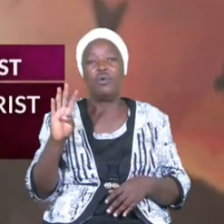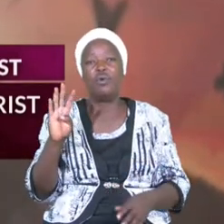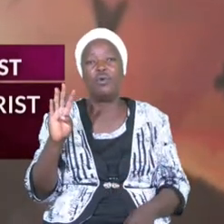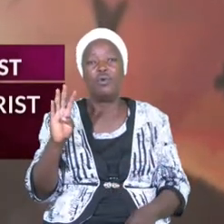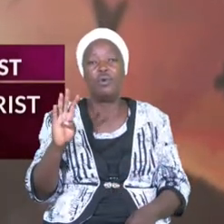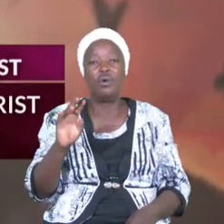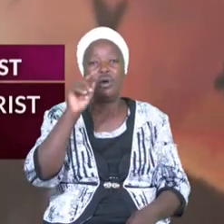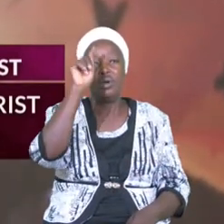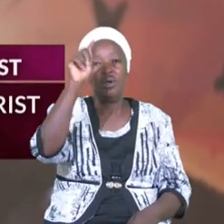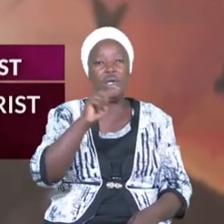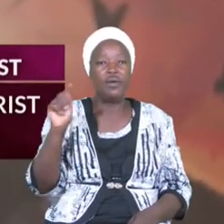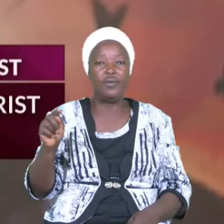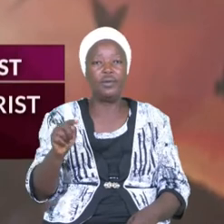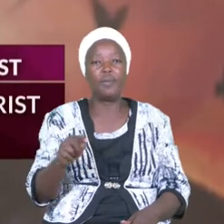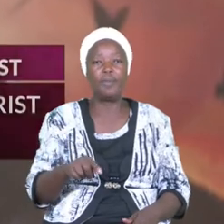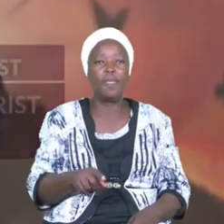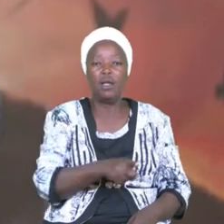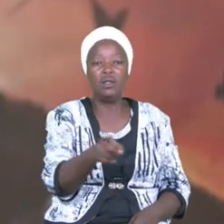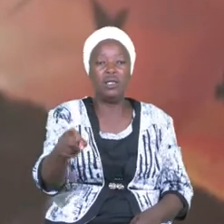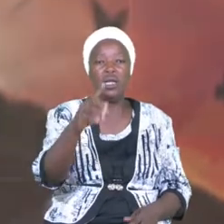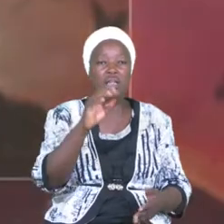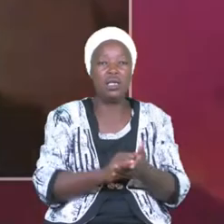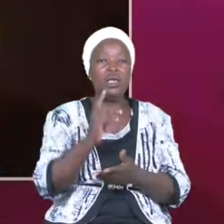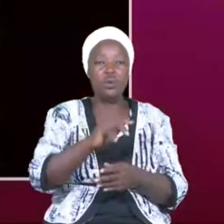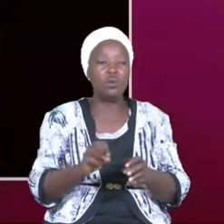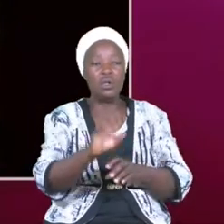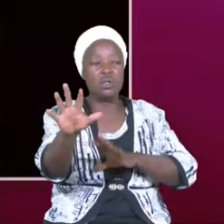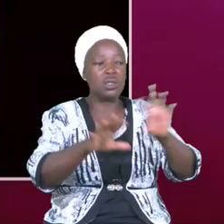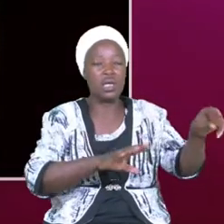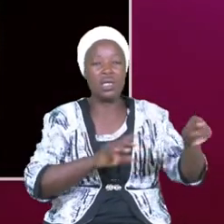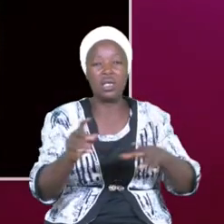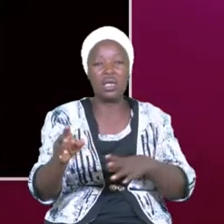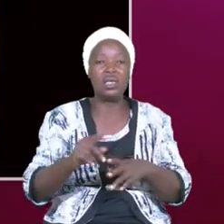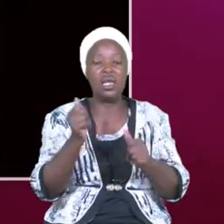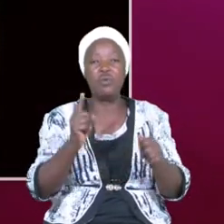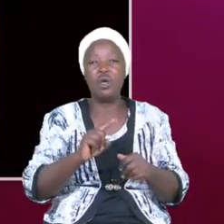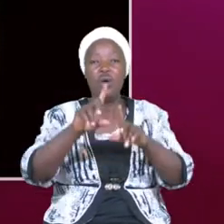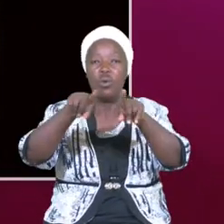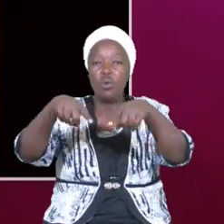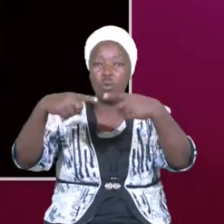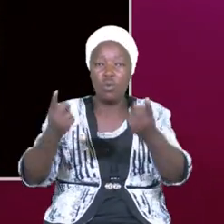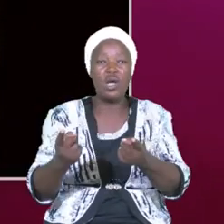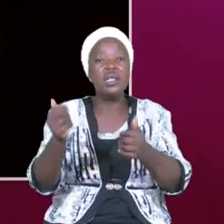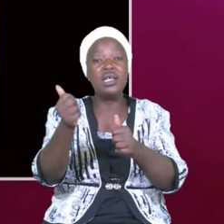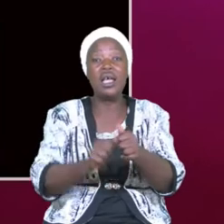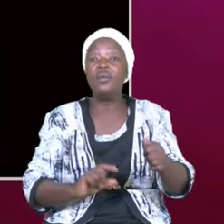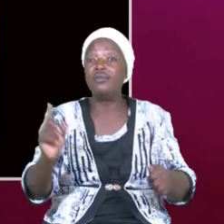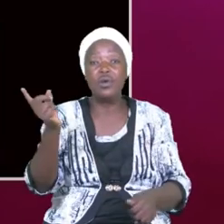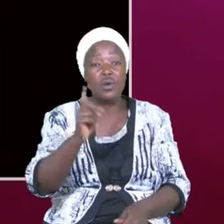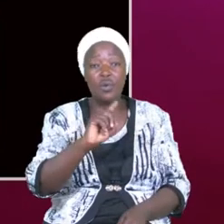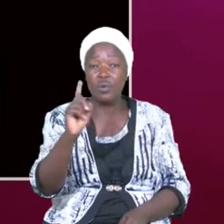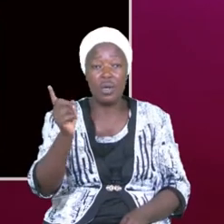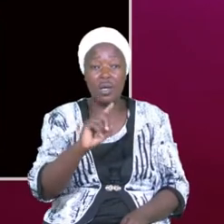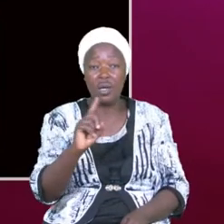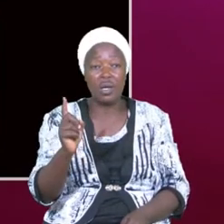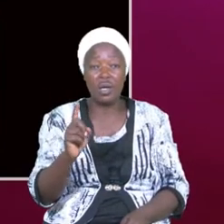Therefore, they that were scattered abroad went everywhere. What were